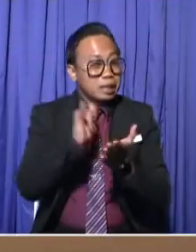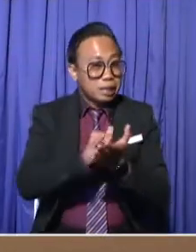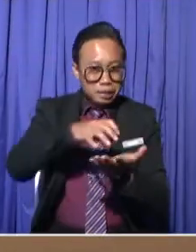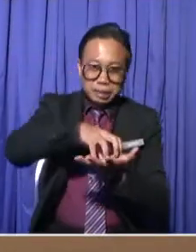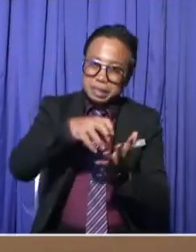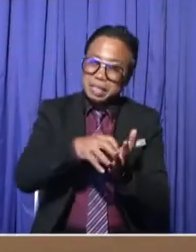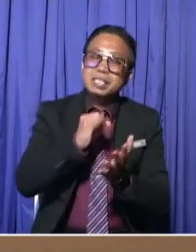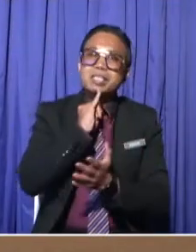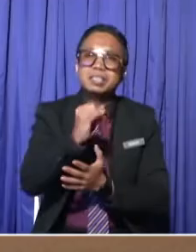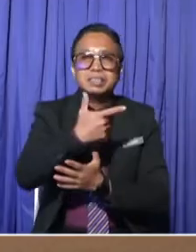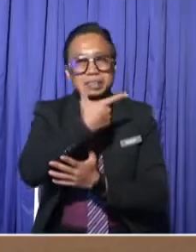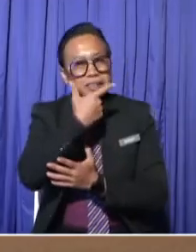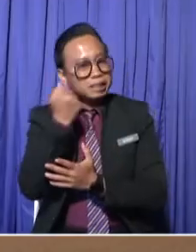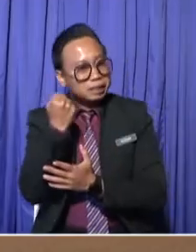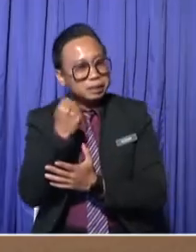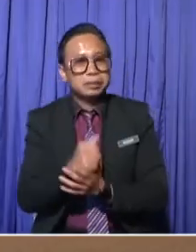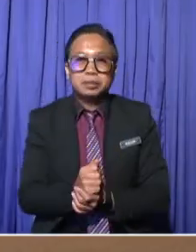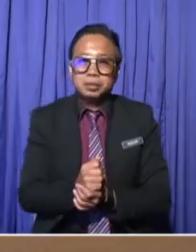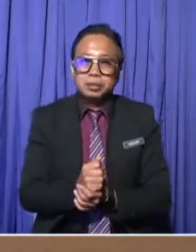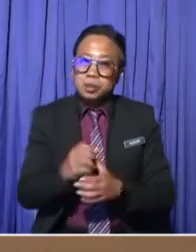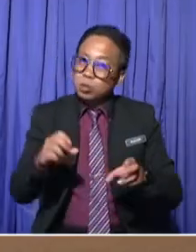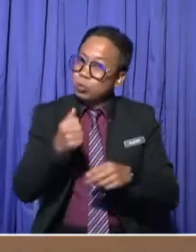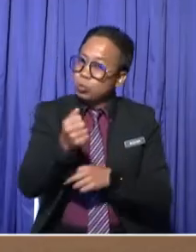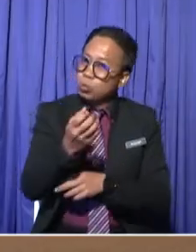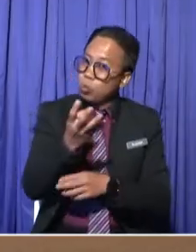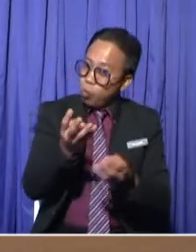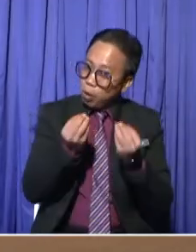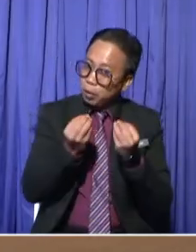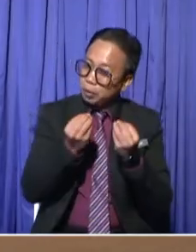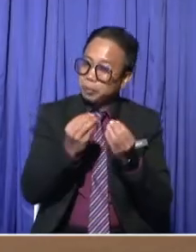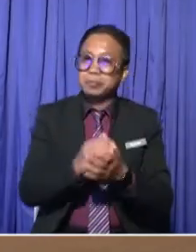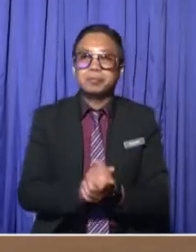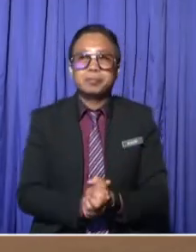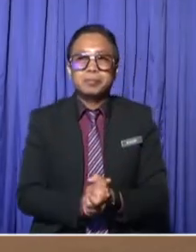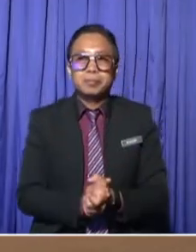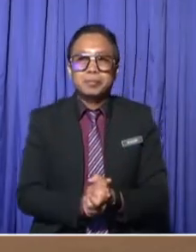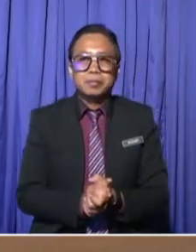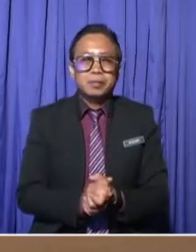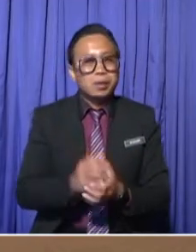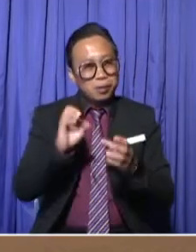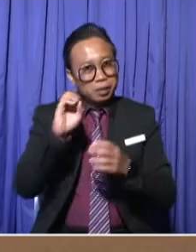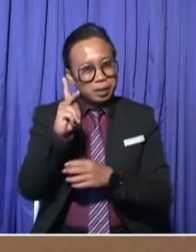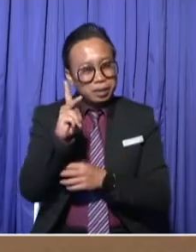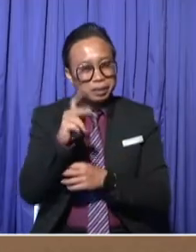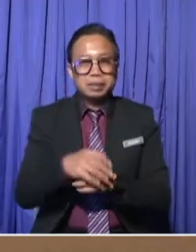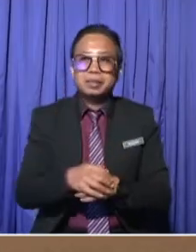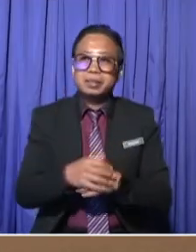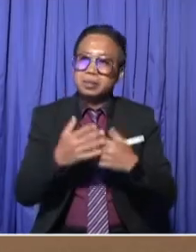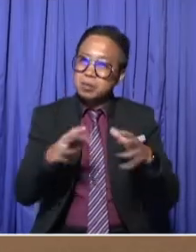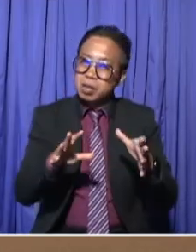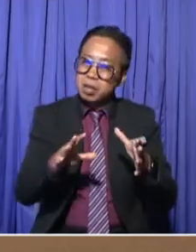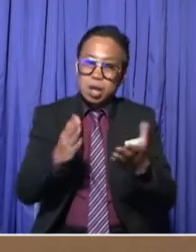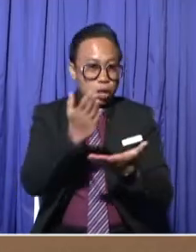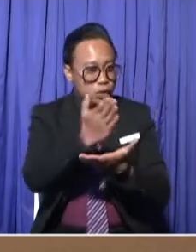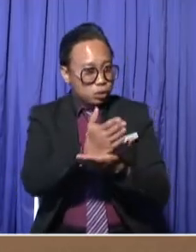This cake is so tasty. Do you want some? Alright, since I'm going